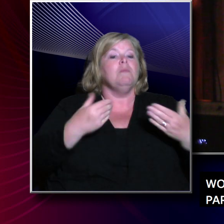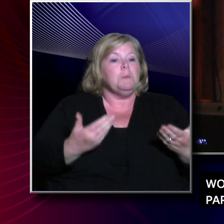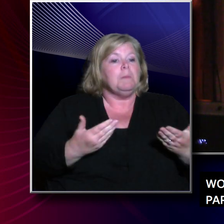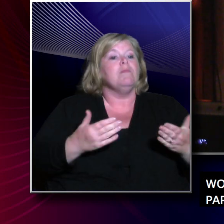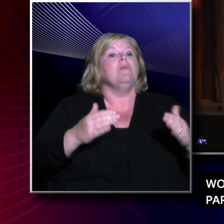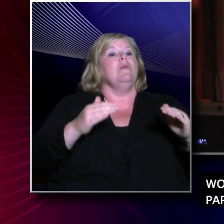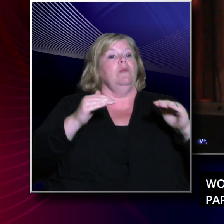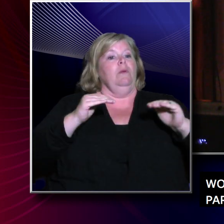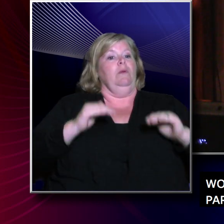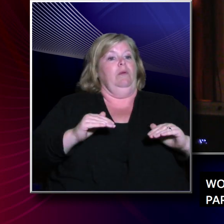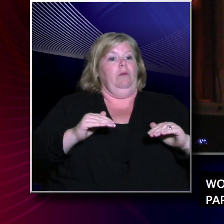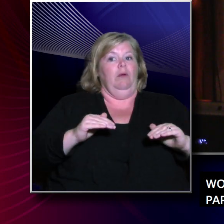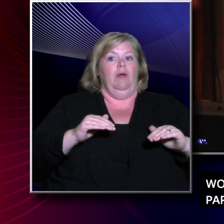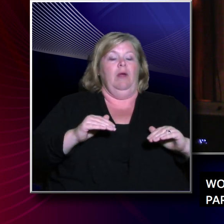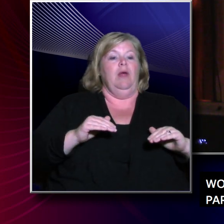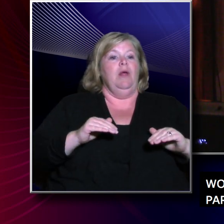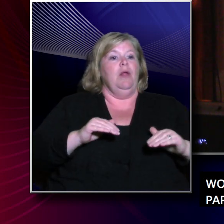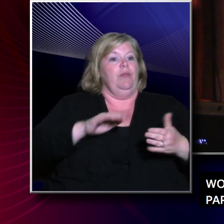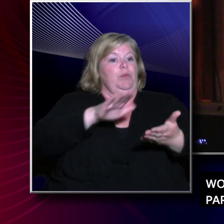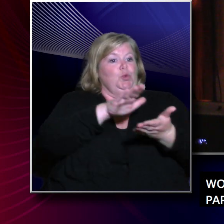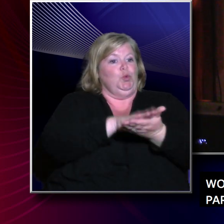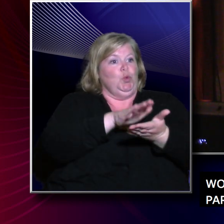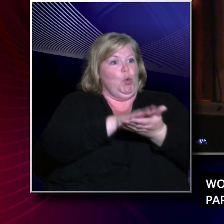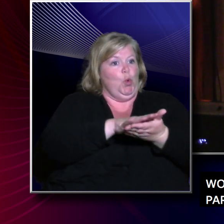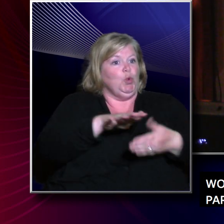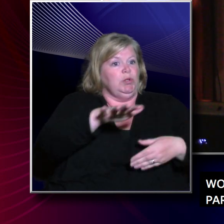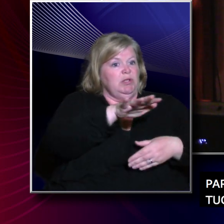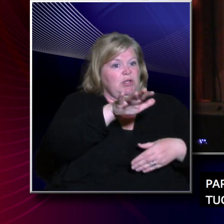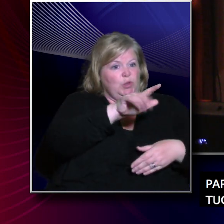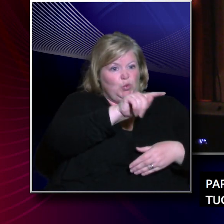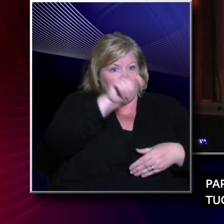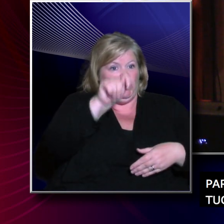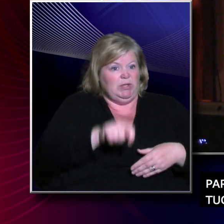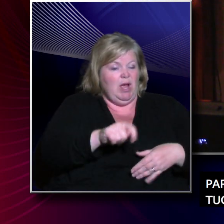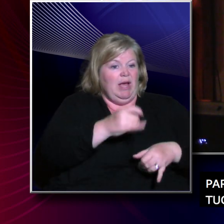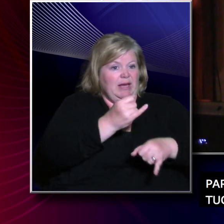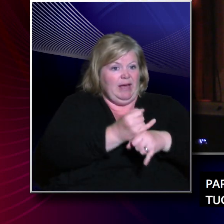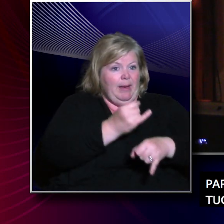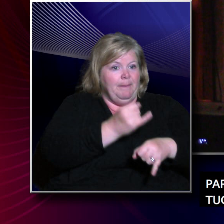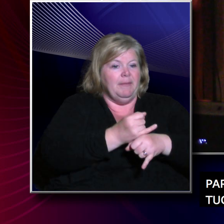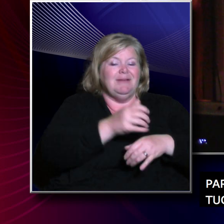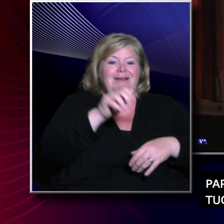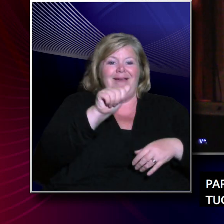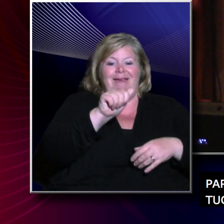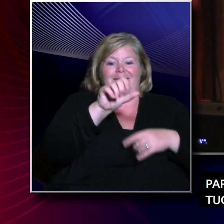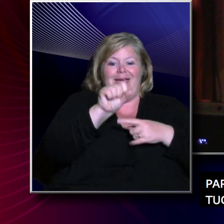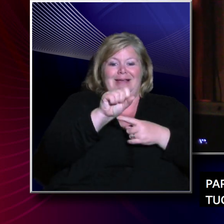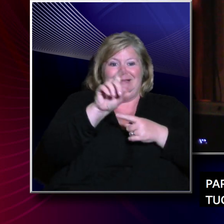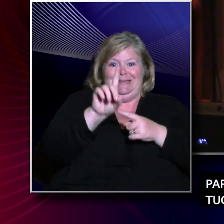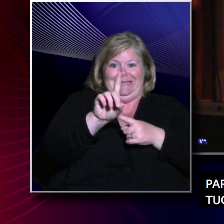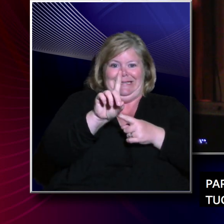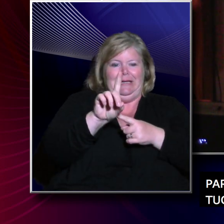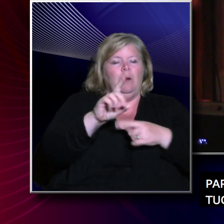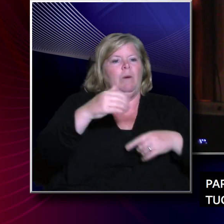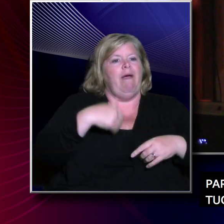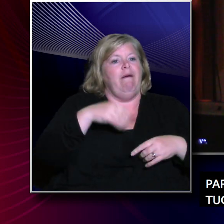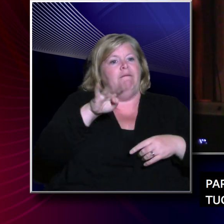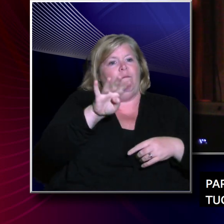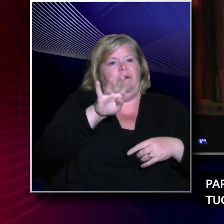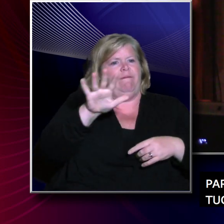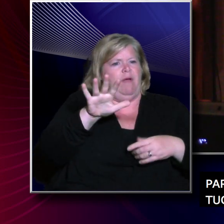Then the schools on the Tucson campus, I'm looking at ASB. We have 45 students